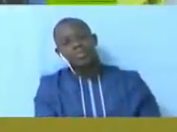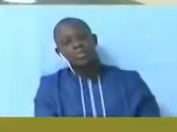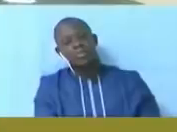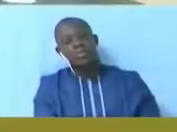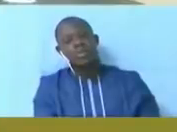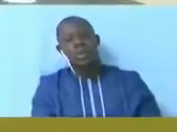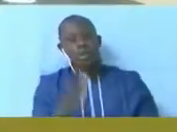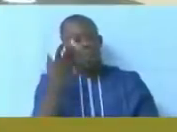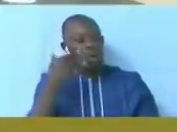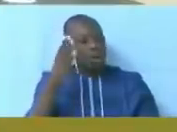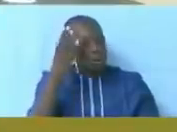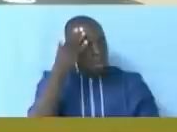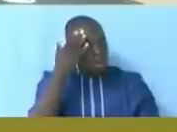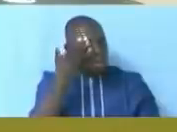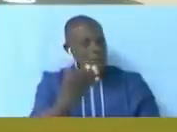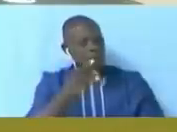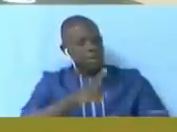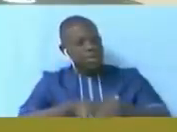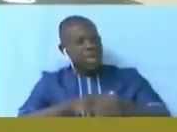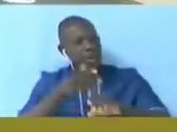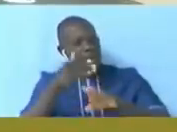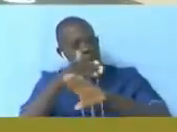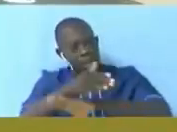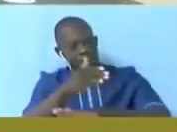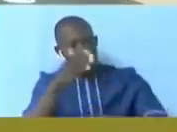When they realized that time was running out,